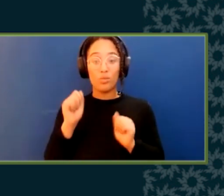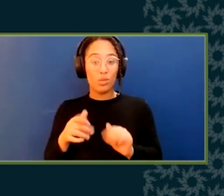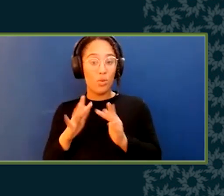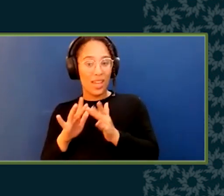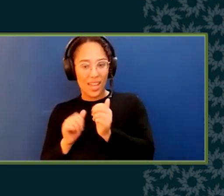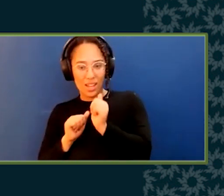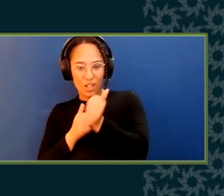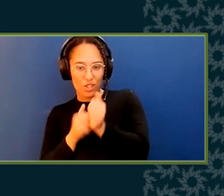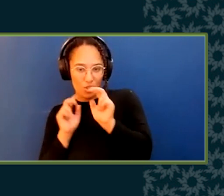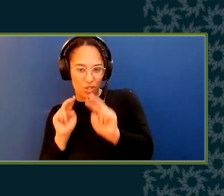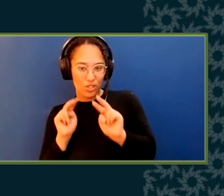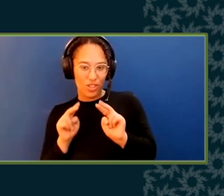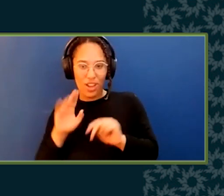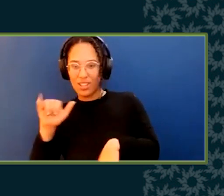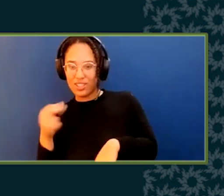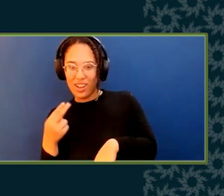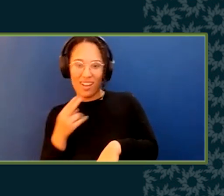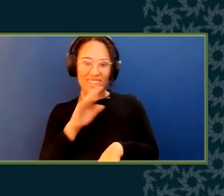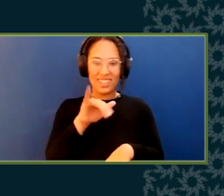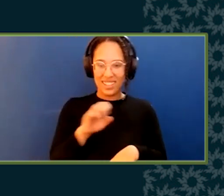I have been for the past couple months.